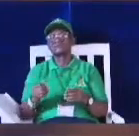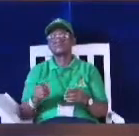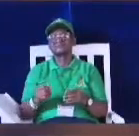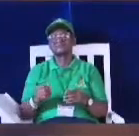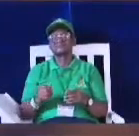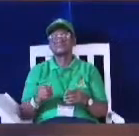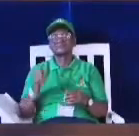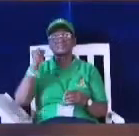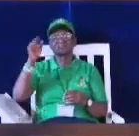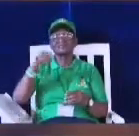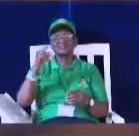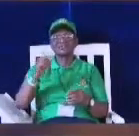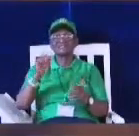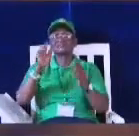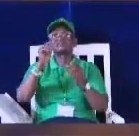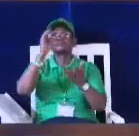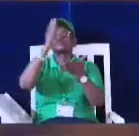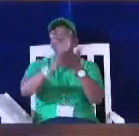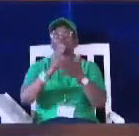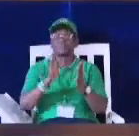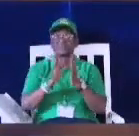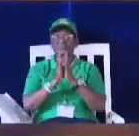stop praying for my healing,